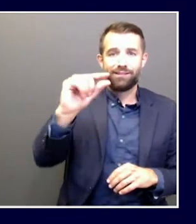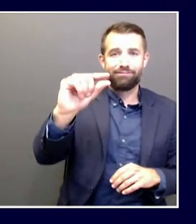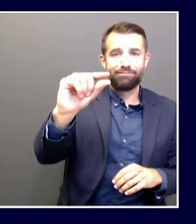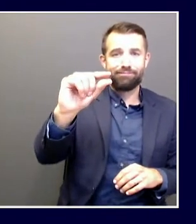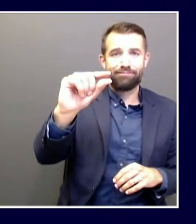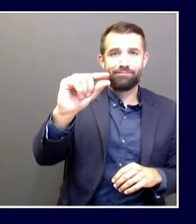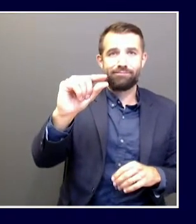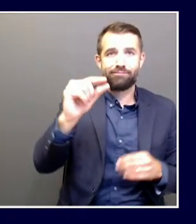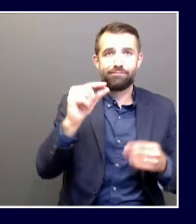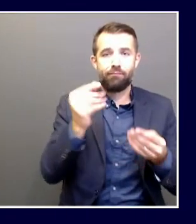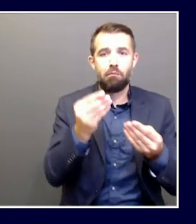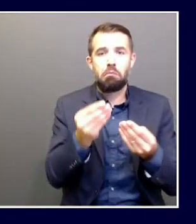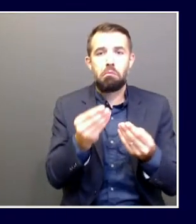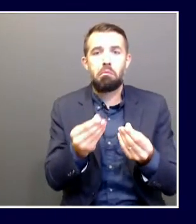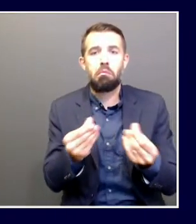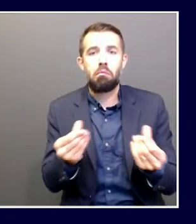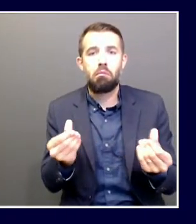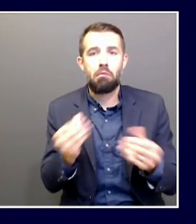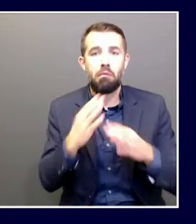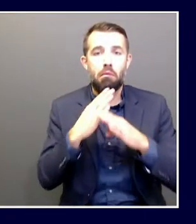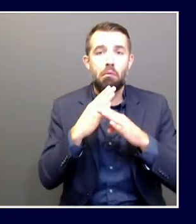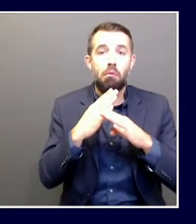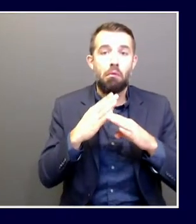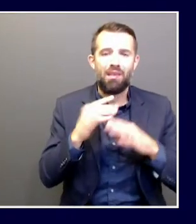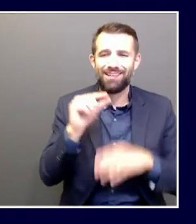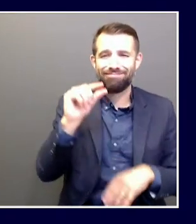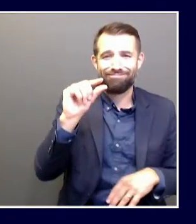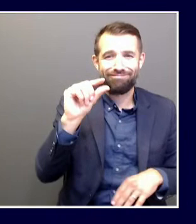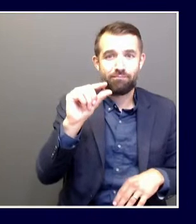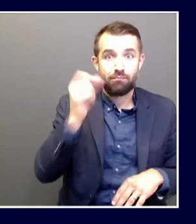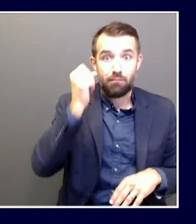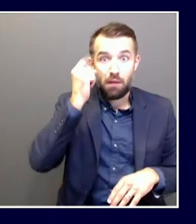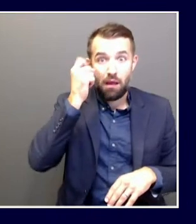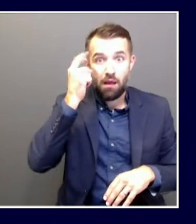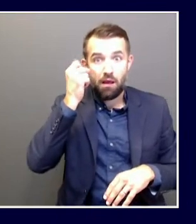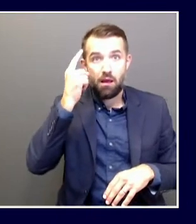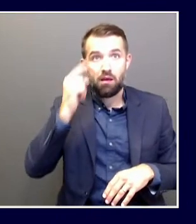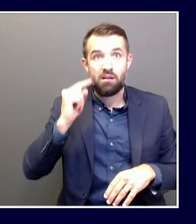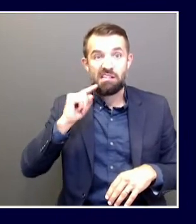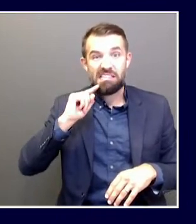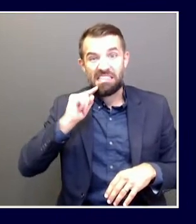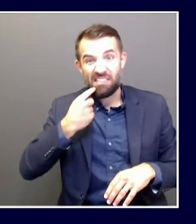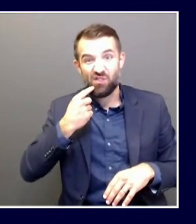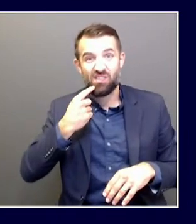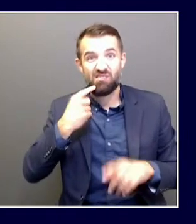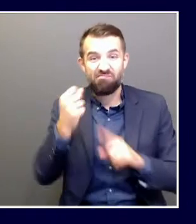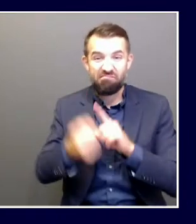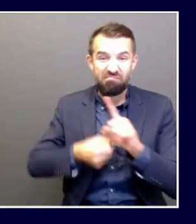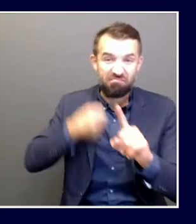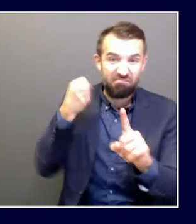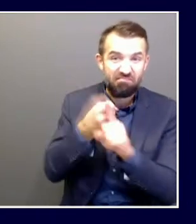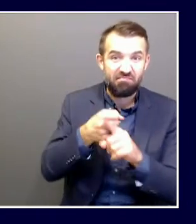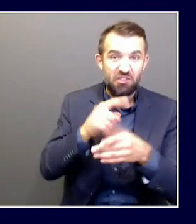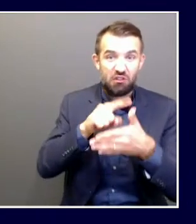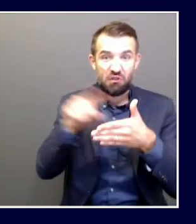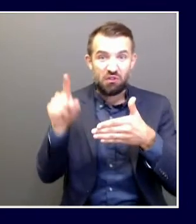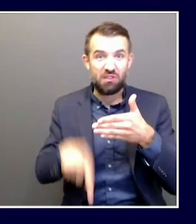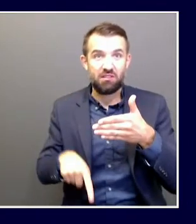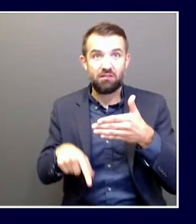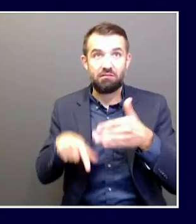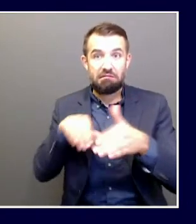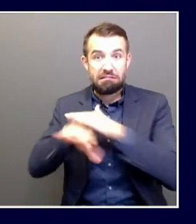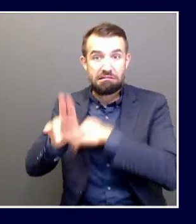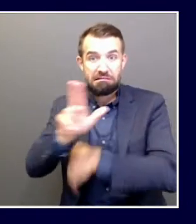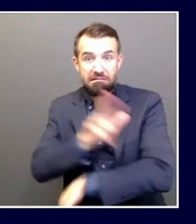as it relates to serious outcomes like hospitalizations and ventilators. I want to say that again, Eric. What that means